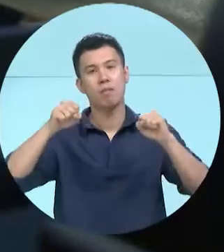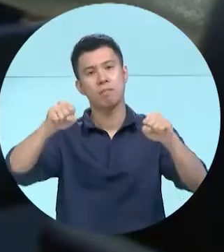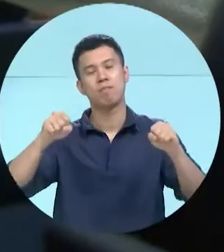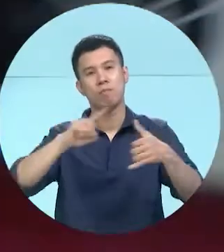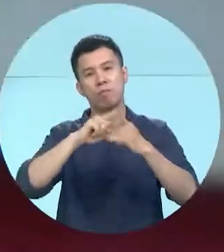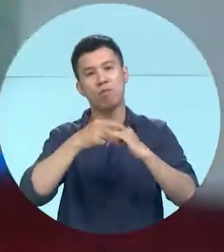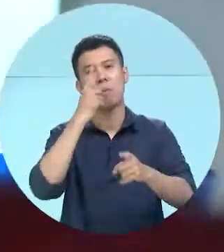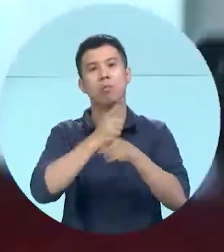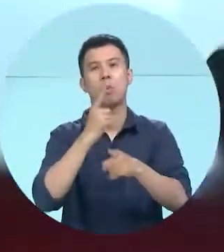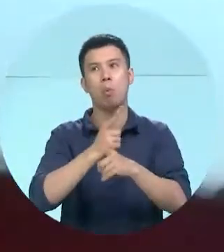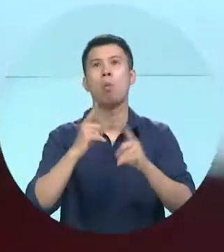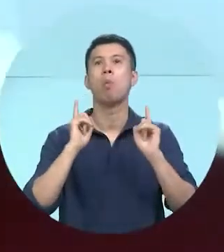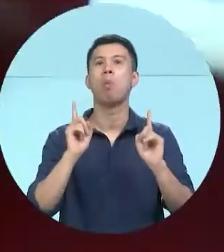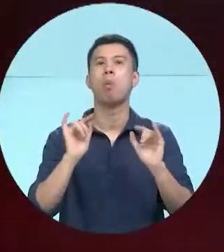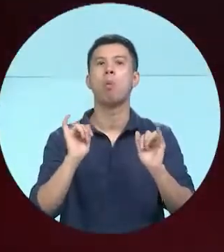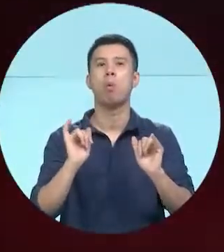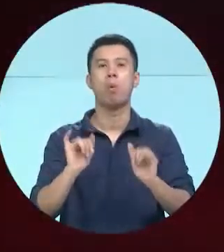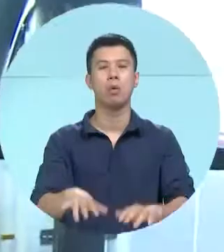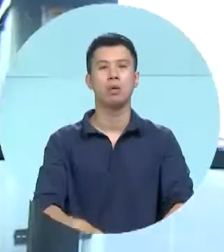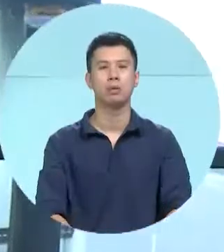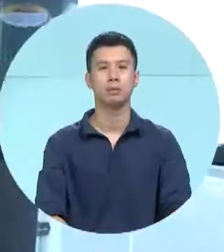Very proud of him.